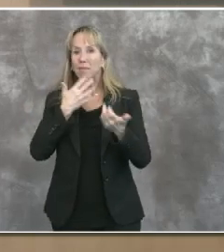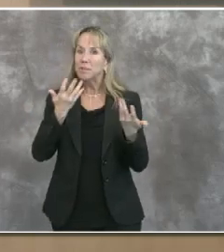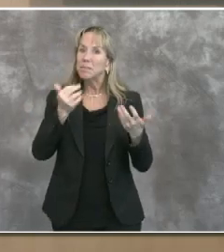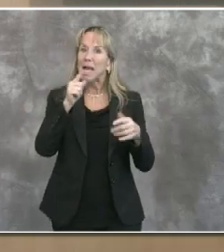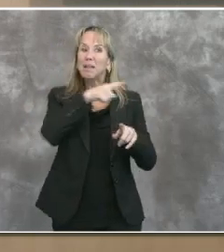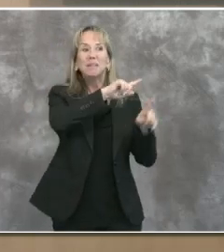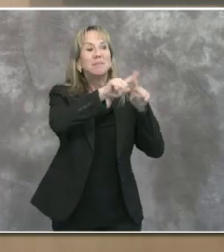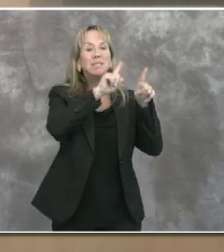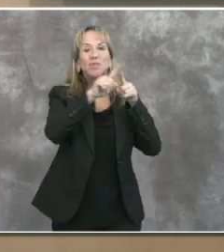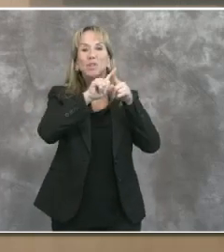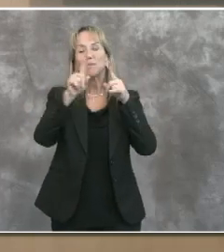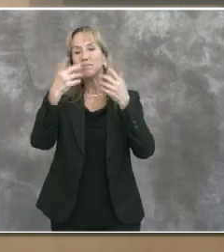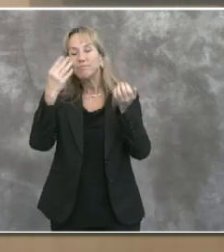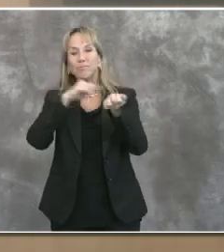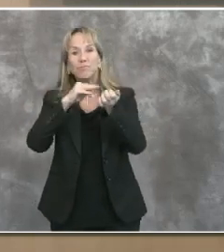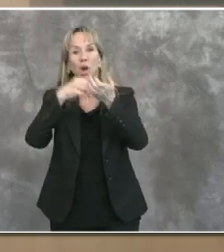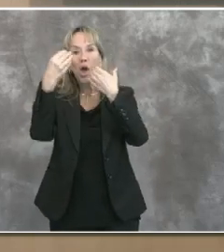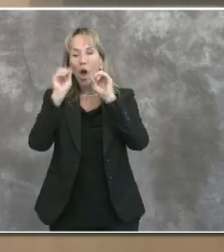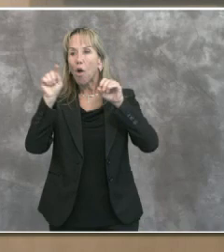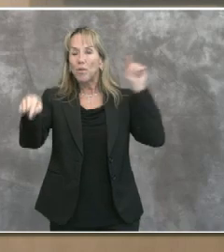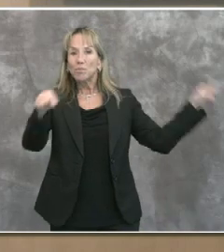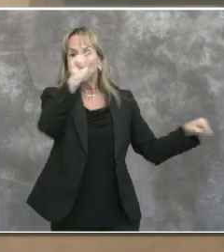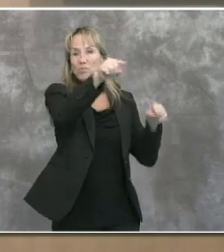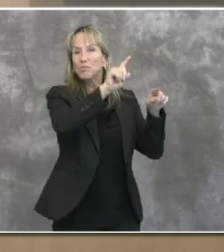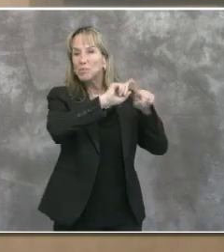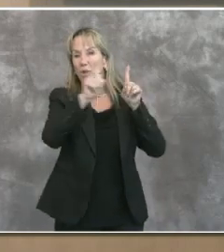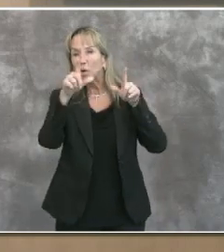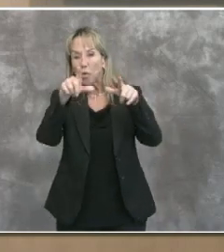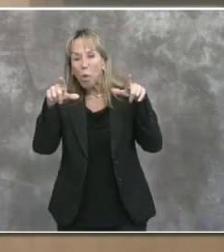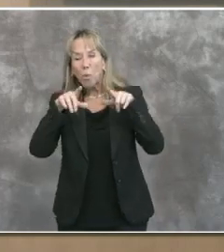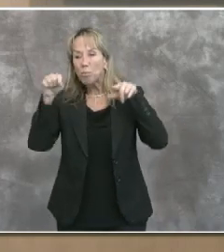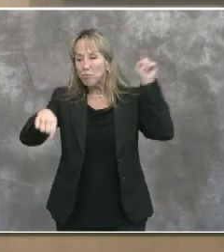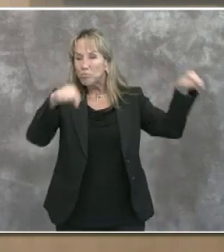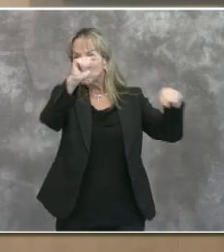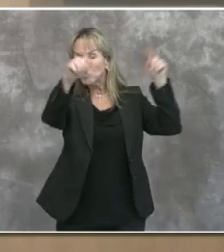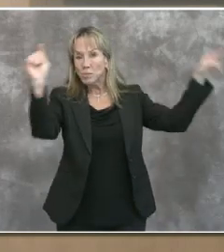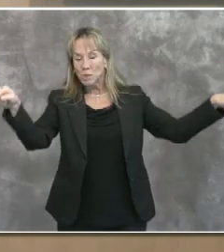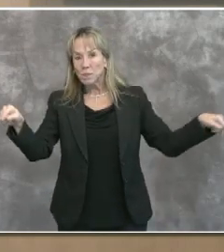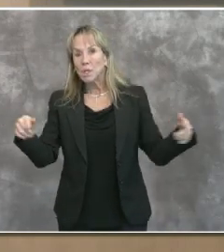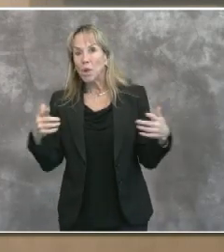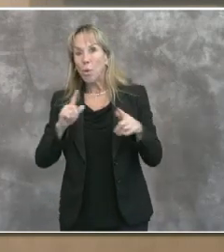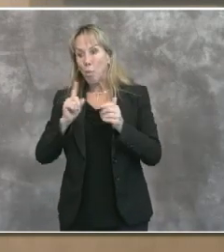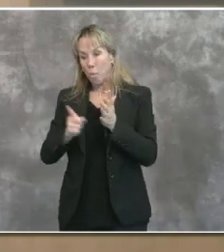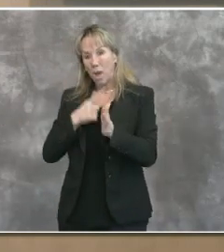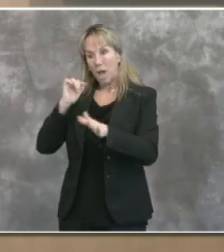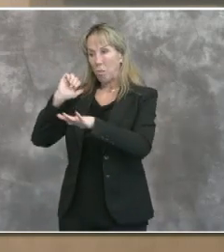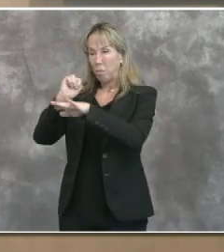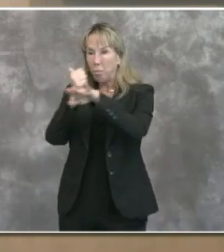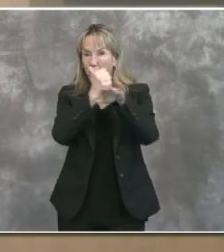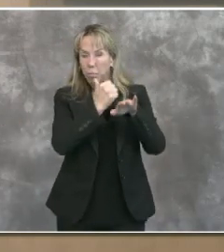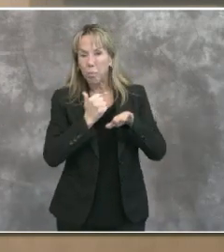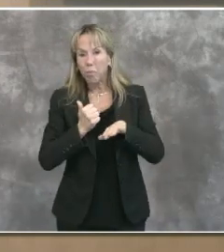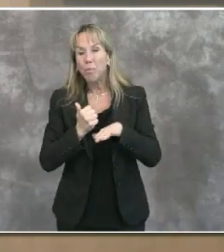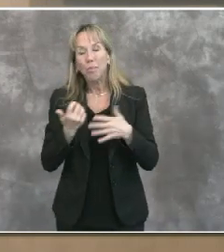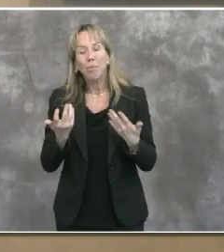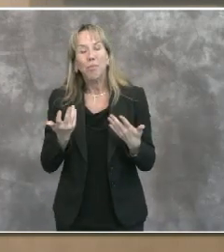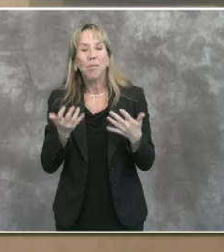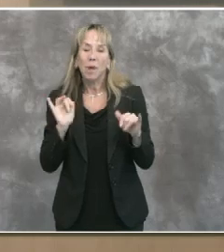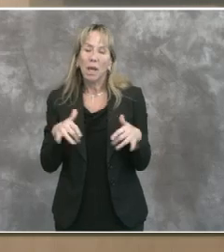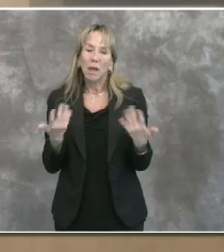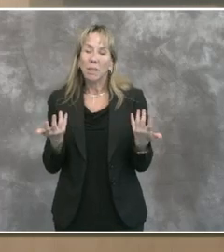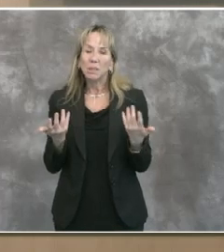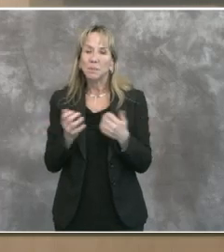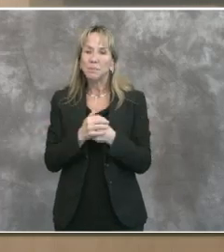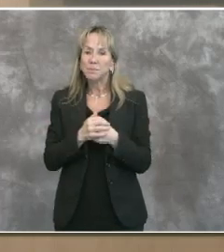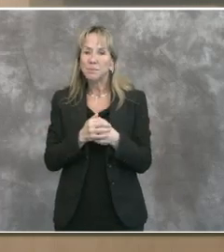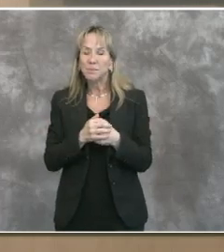caregivers' offices and locations to be able to do this sort of thing. So it is kind of